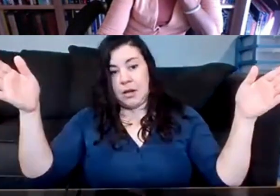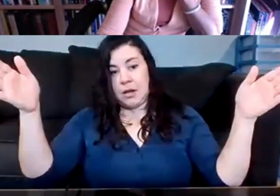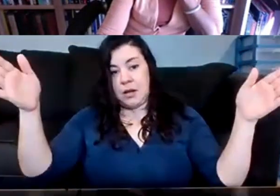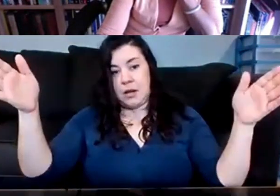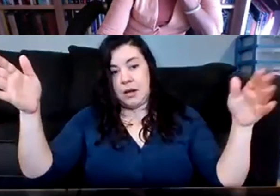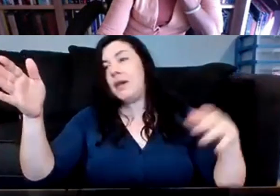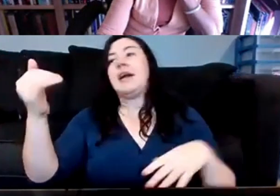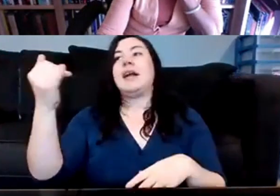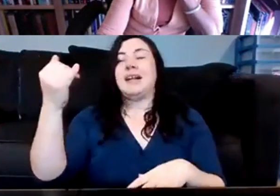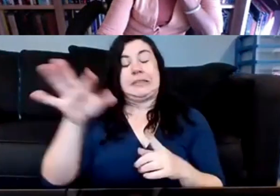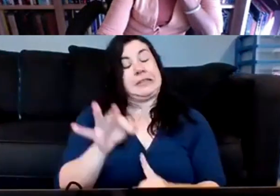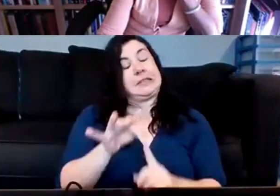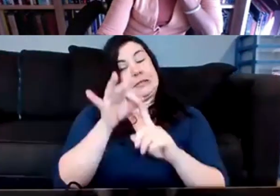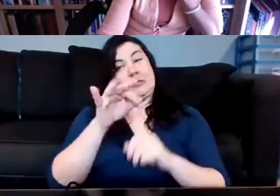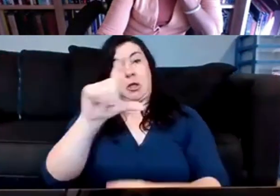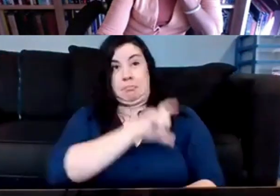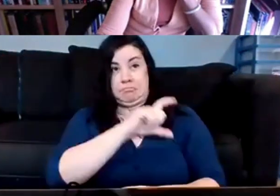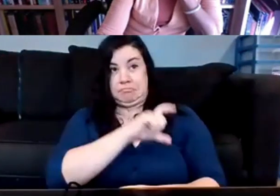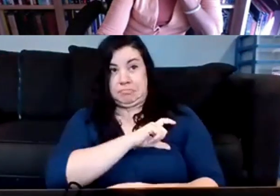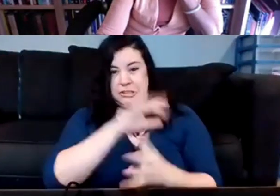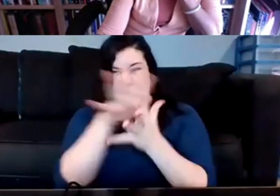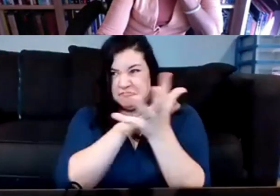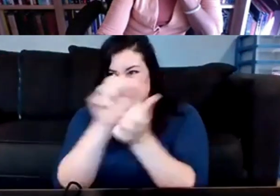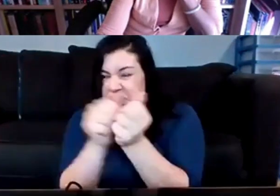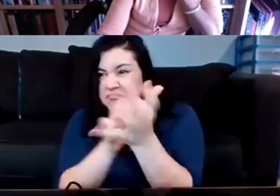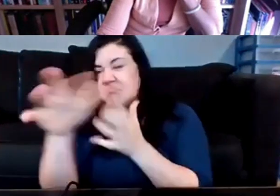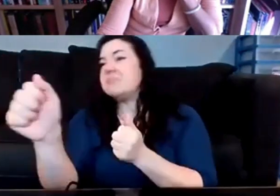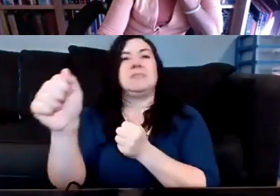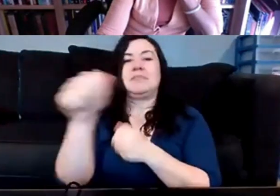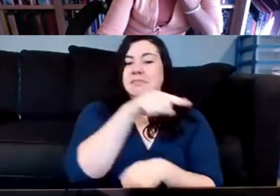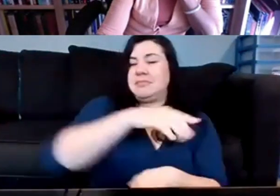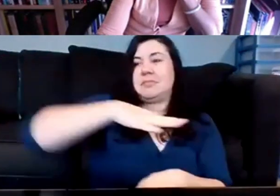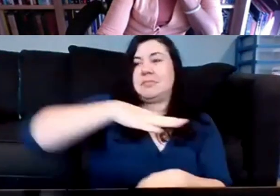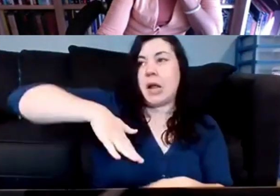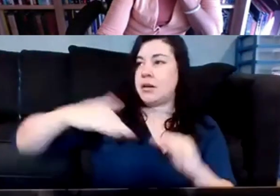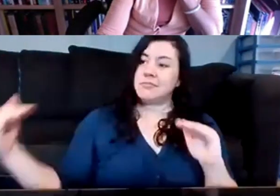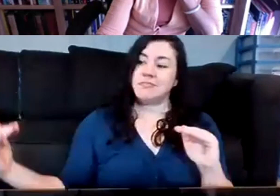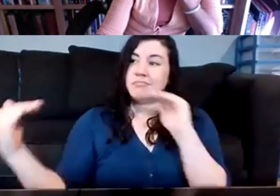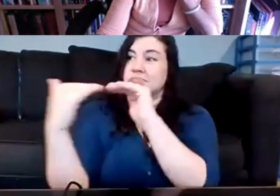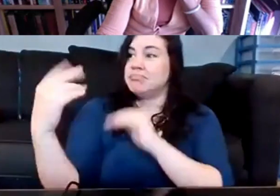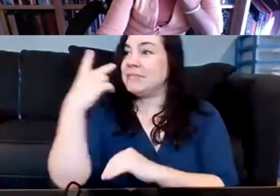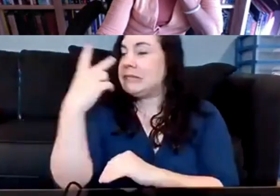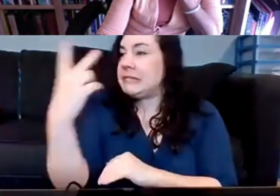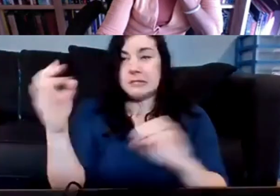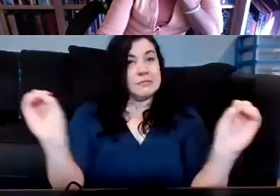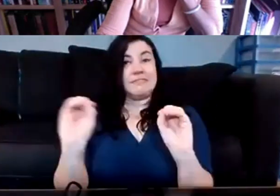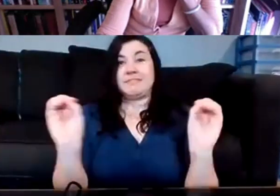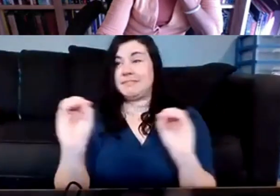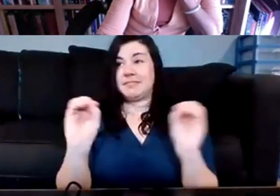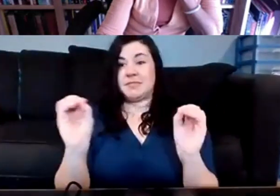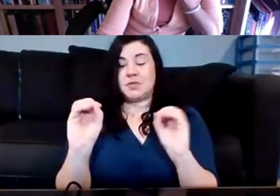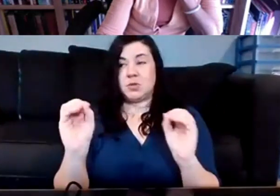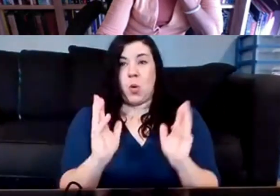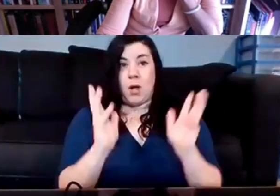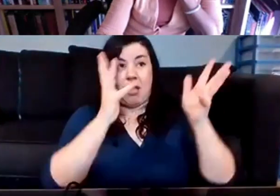victims of police violence, haven't seen a modicum of justice, So what they have left